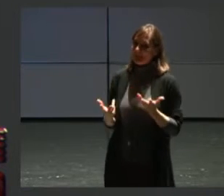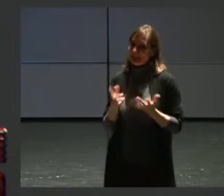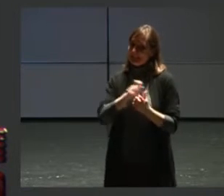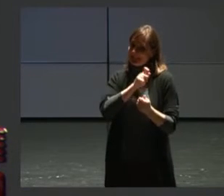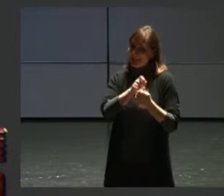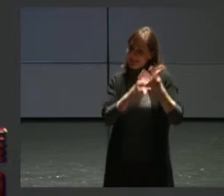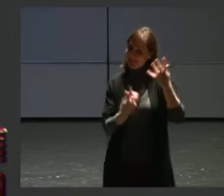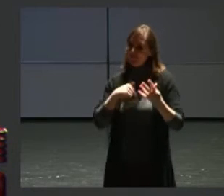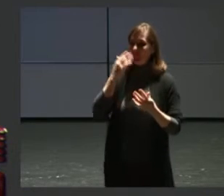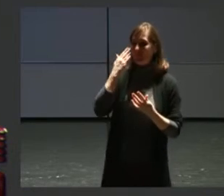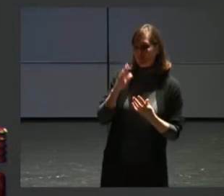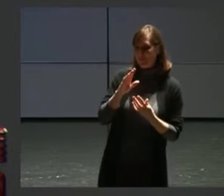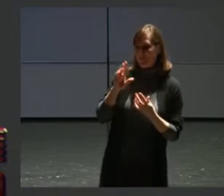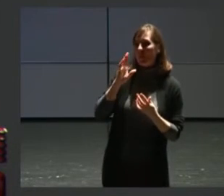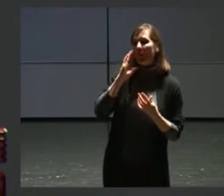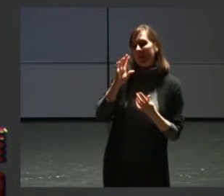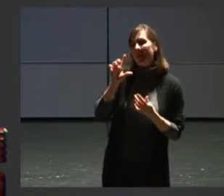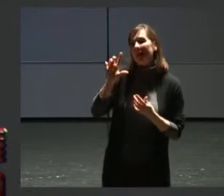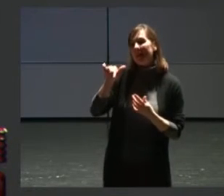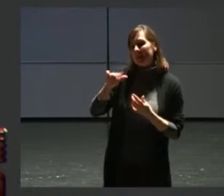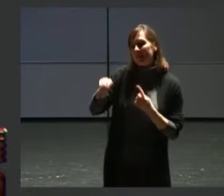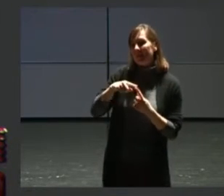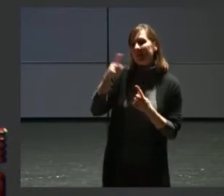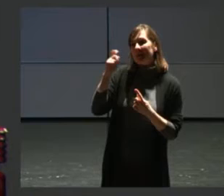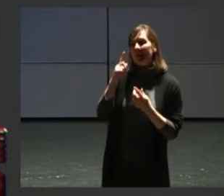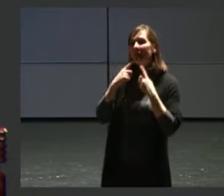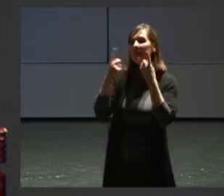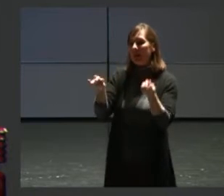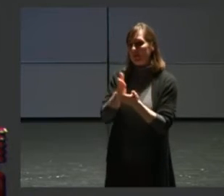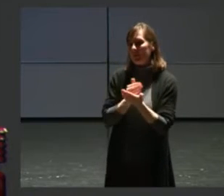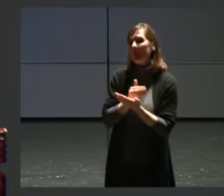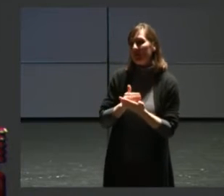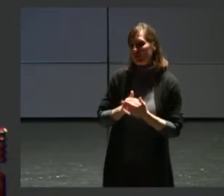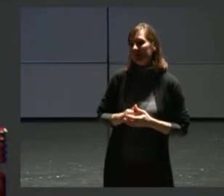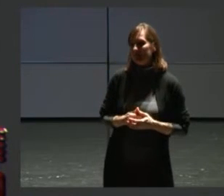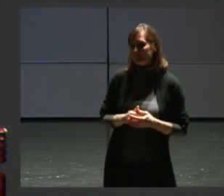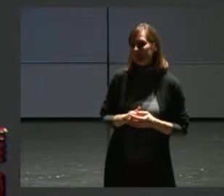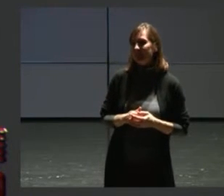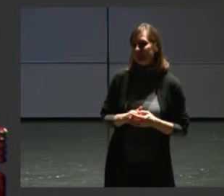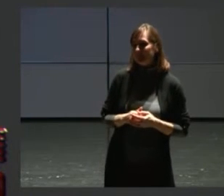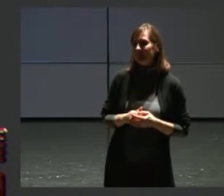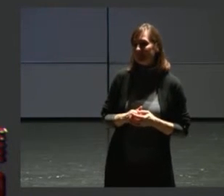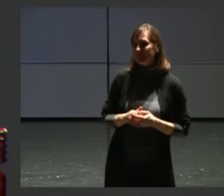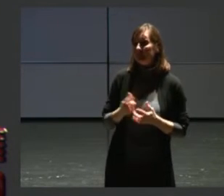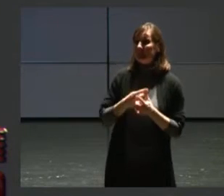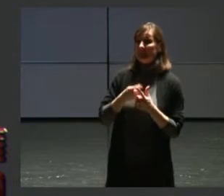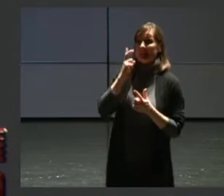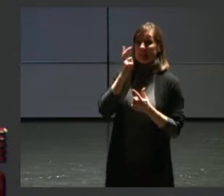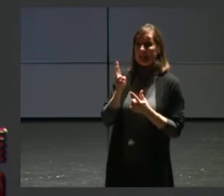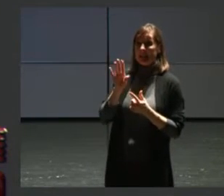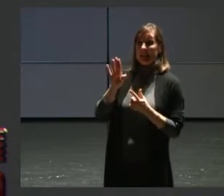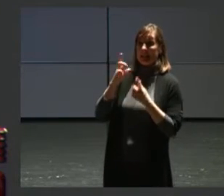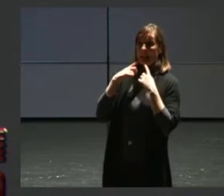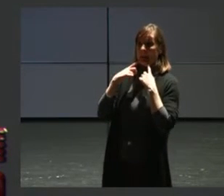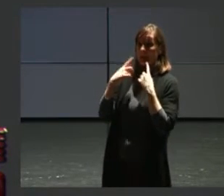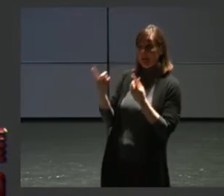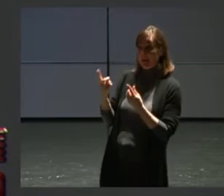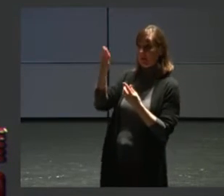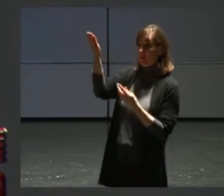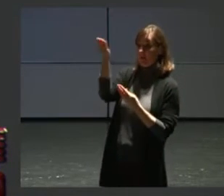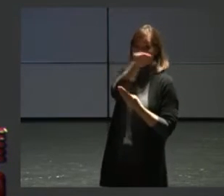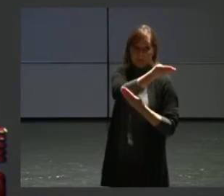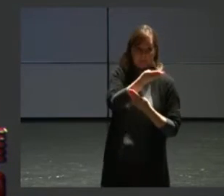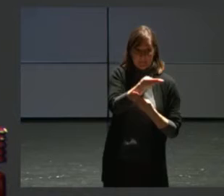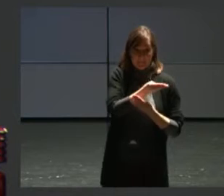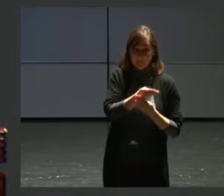both when the governor's budget is announced, as well as later as we see how it works its way through the legislature. So those are some of the things that we look